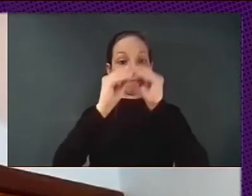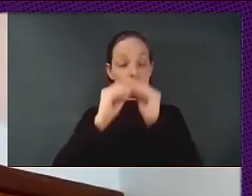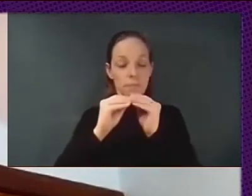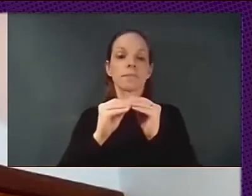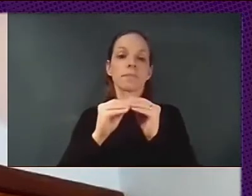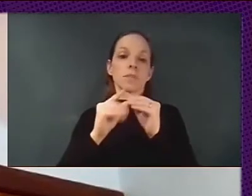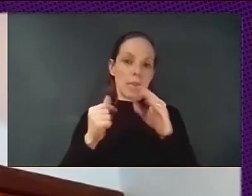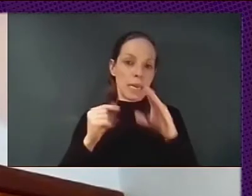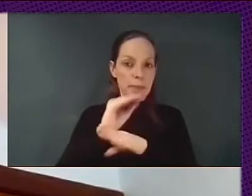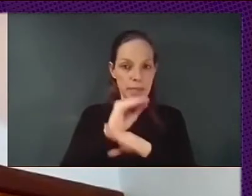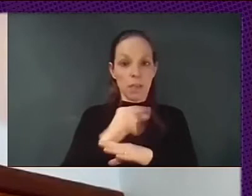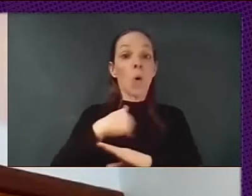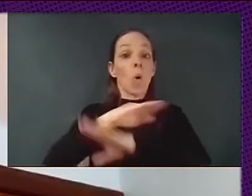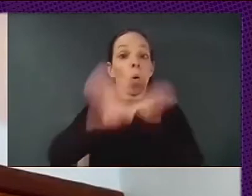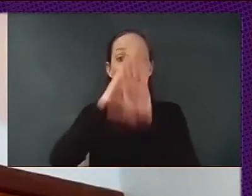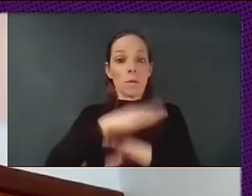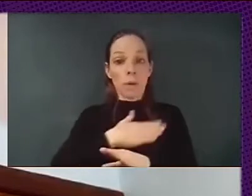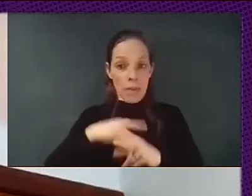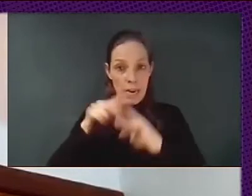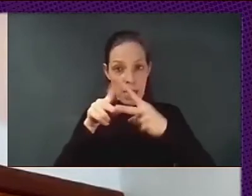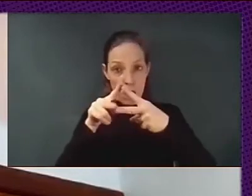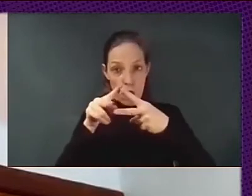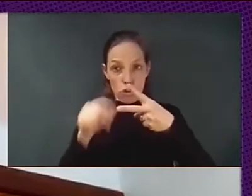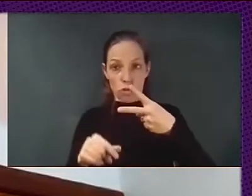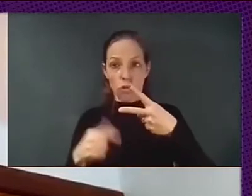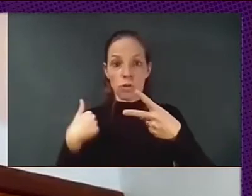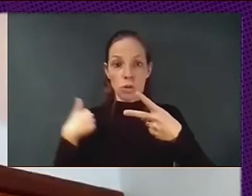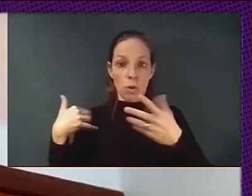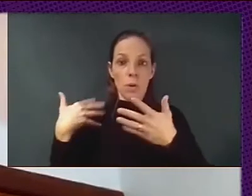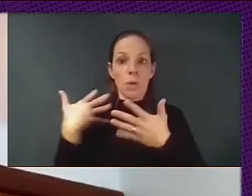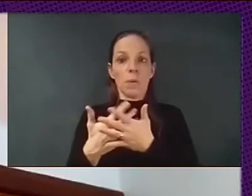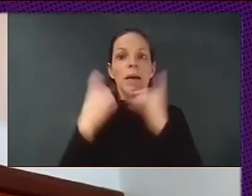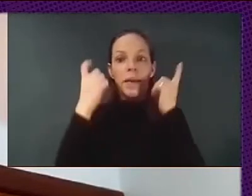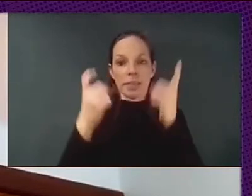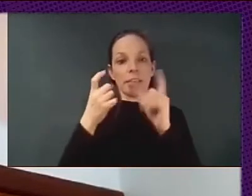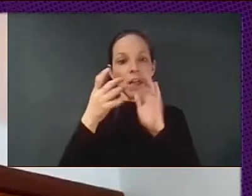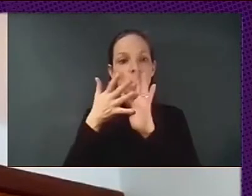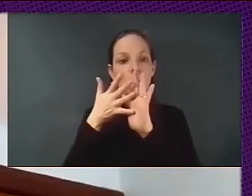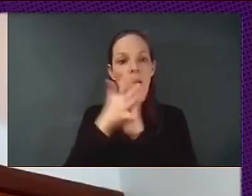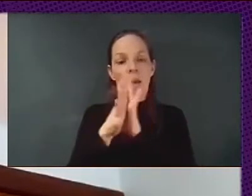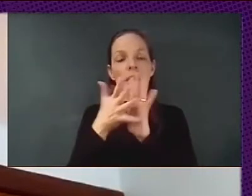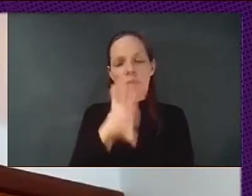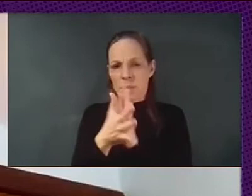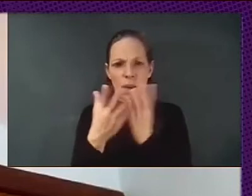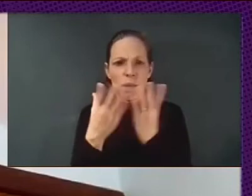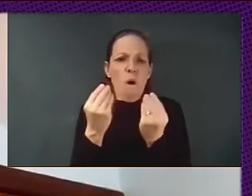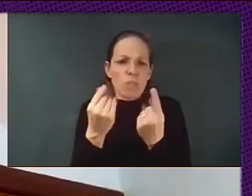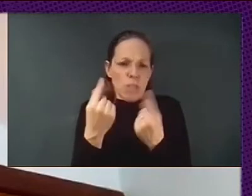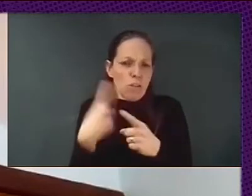I tried to throw as much as I could in this small space out there, but there are concrete